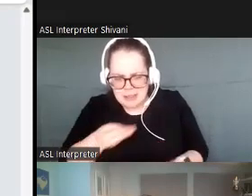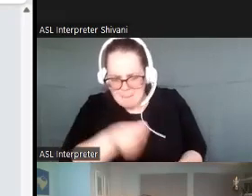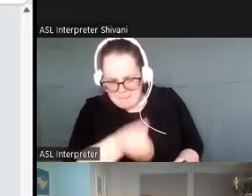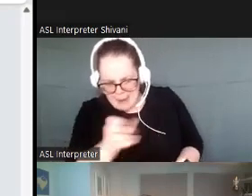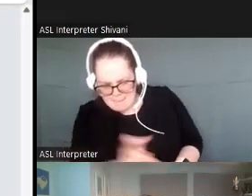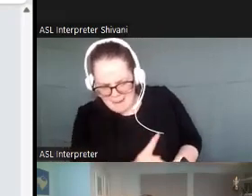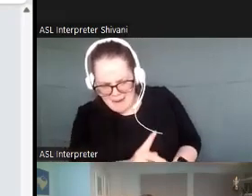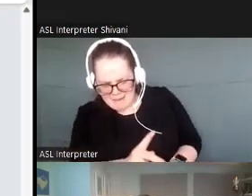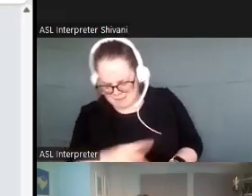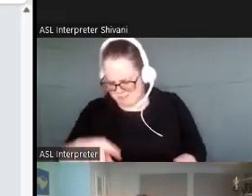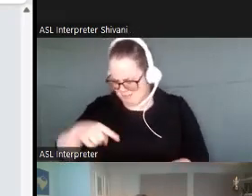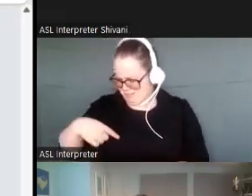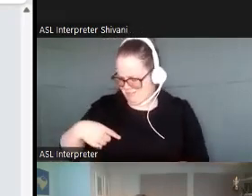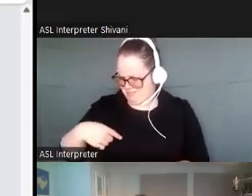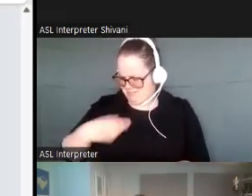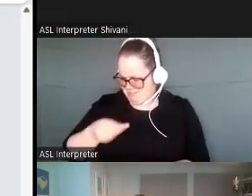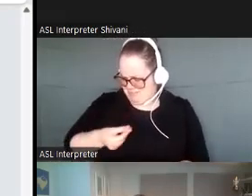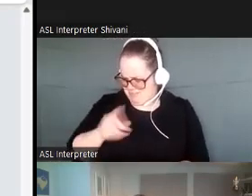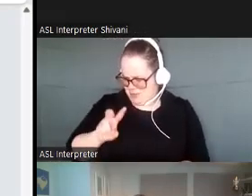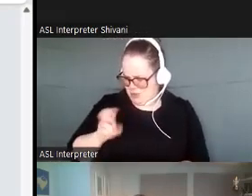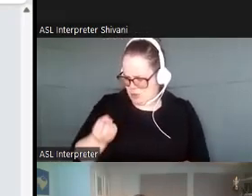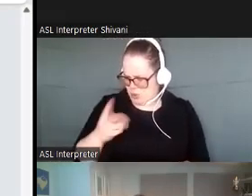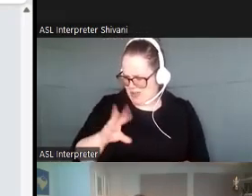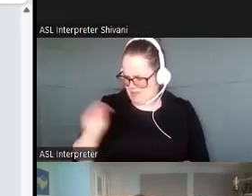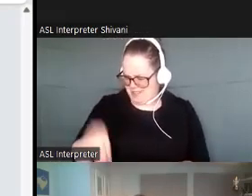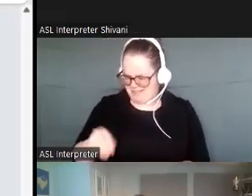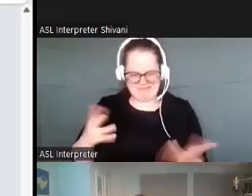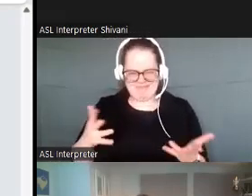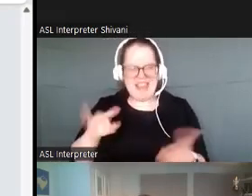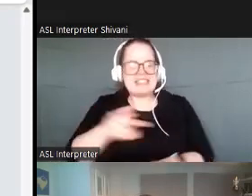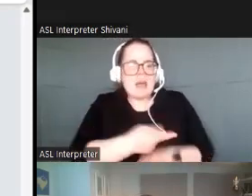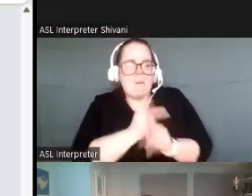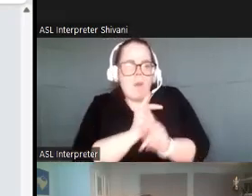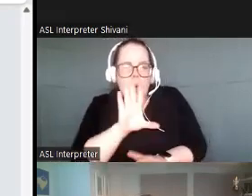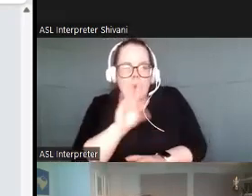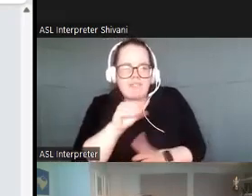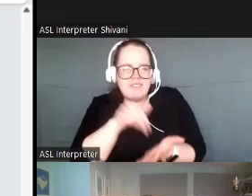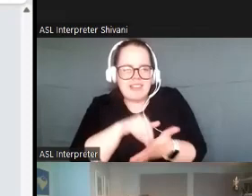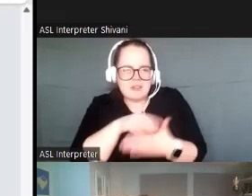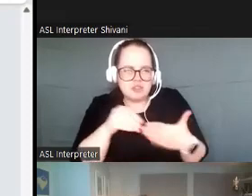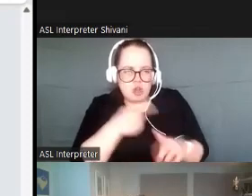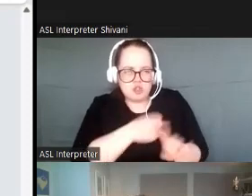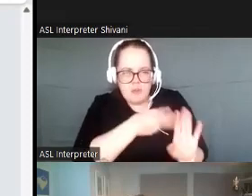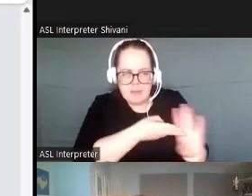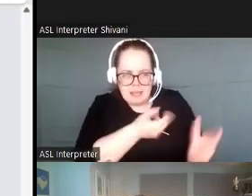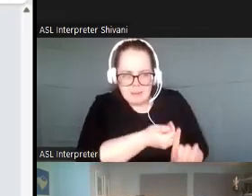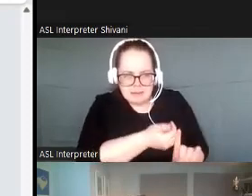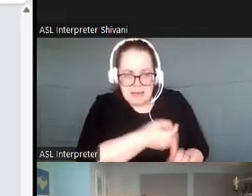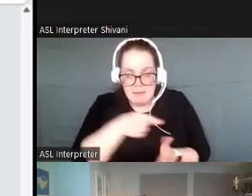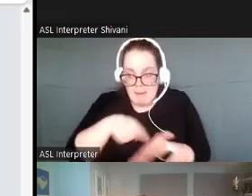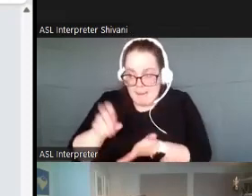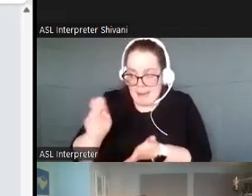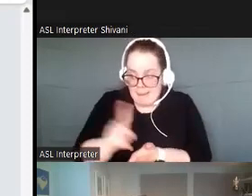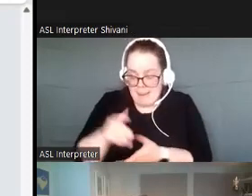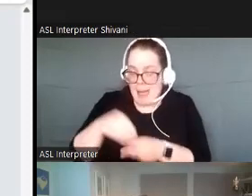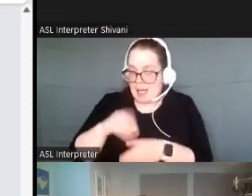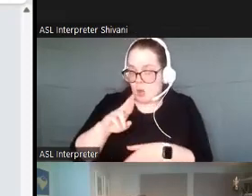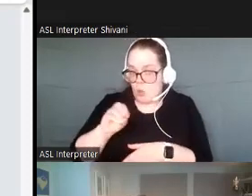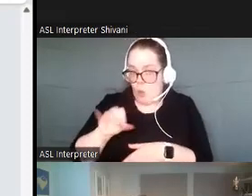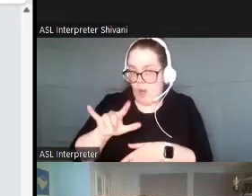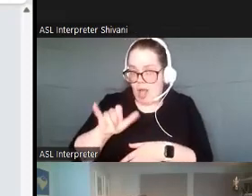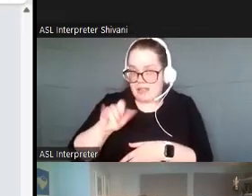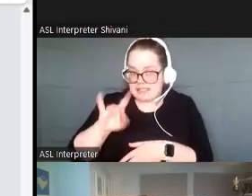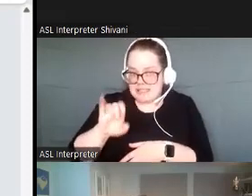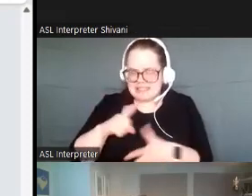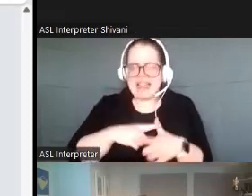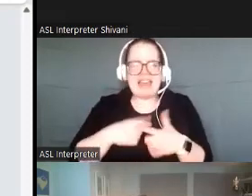12%. So it's like borrowing, $50,000 from a label, paying it back in royalties, and then you still